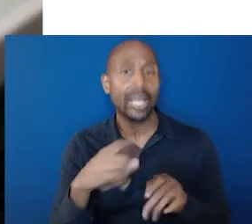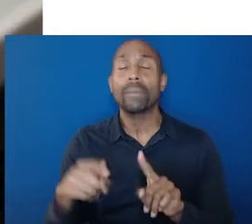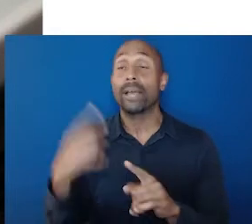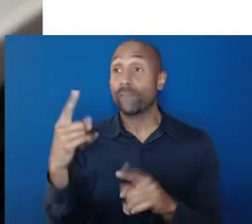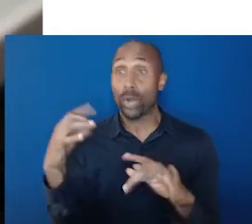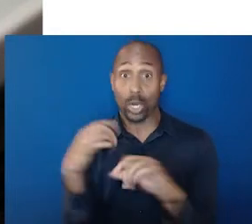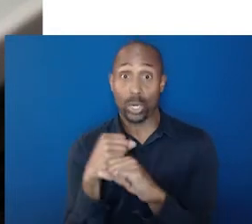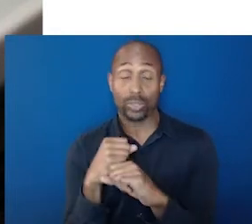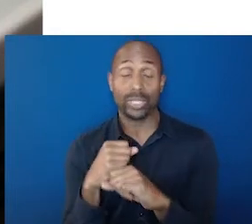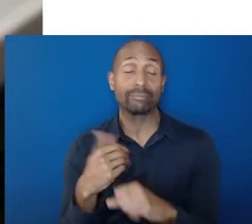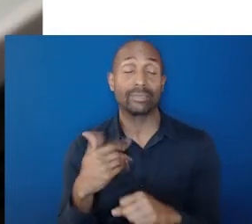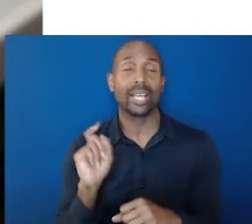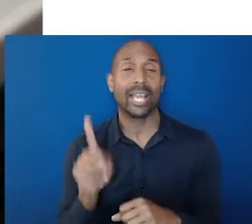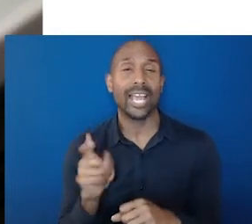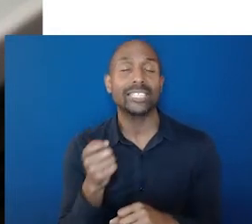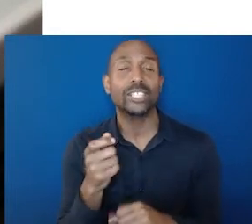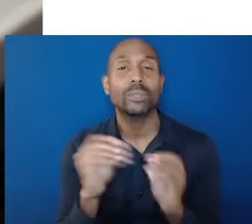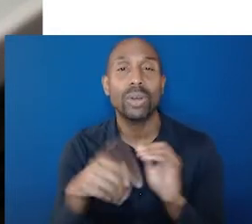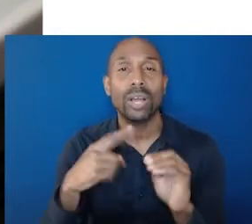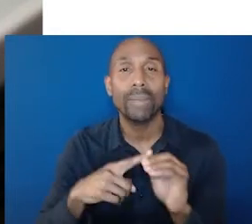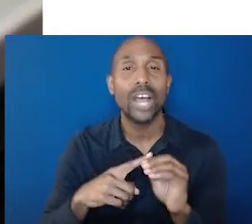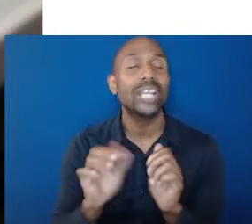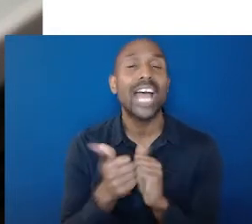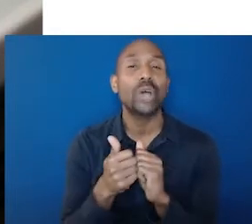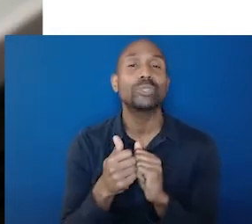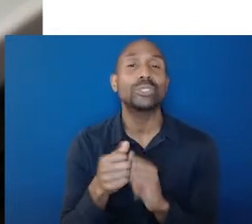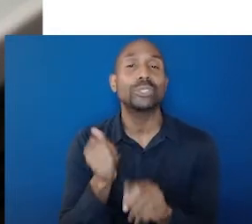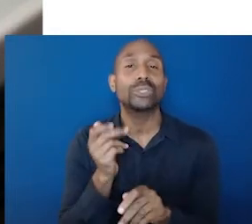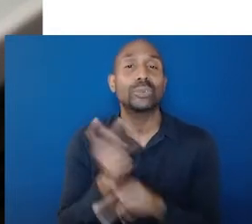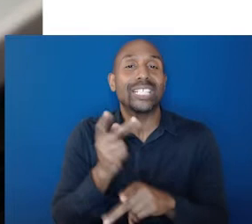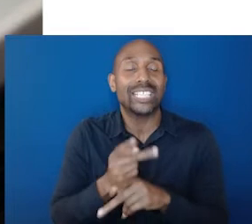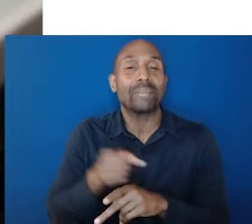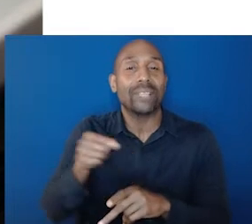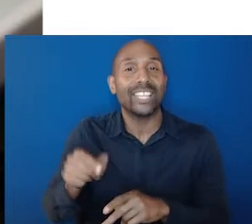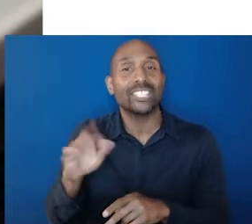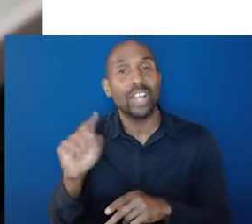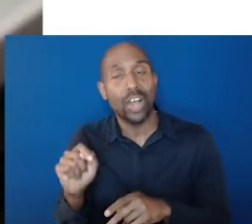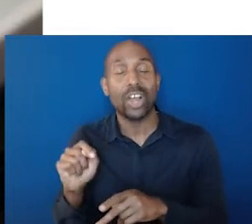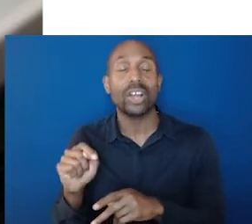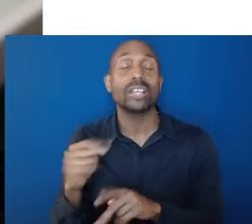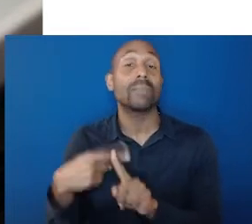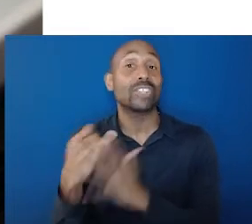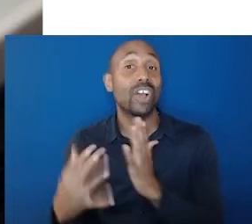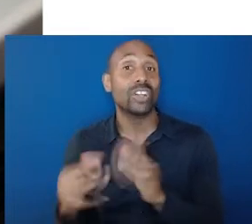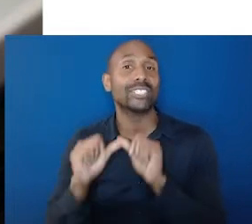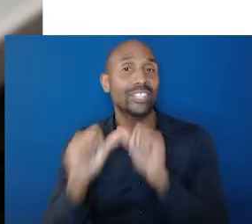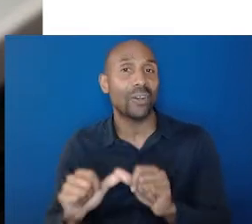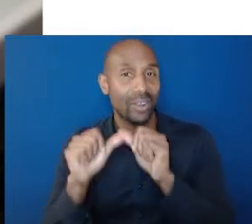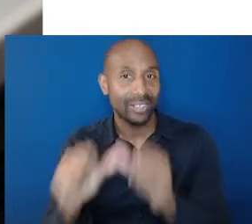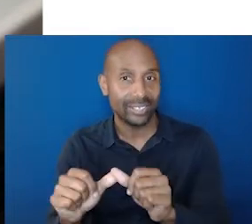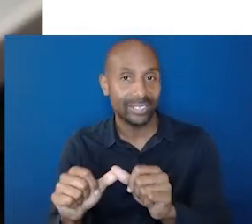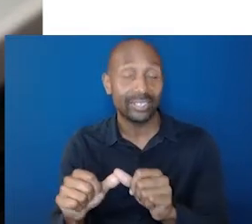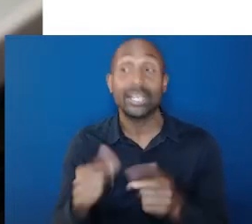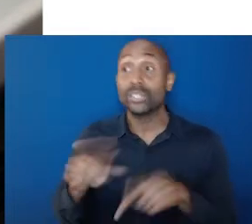to close out, a little bit about, you know, what are the keys to sustaining the art and the artists in this era, and what have your